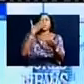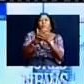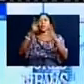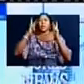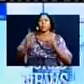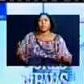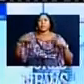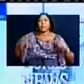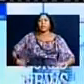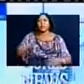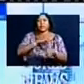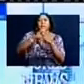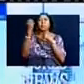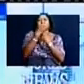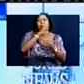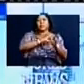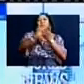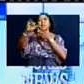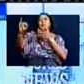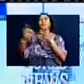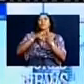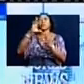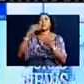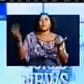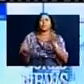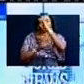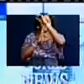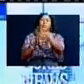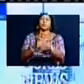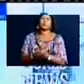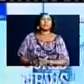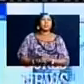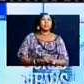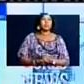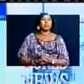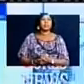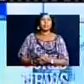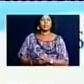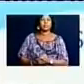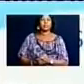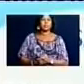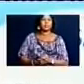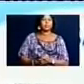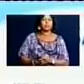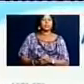and environmental sanitation. Here's Kike's report. Lassa fever remains a deadly virus.